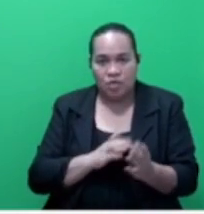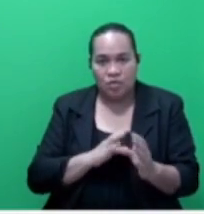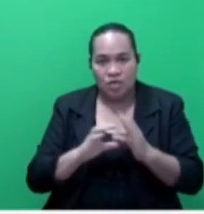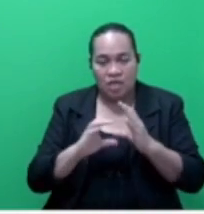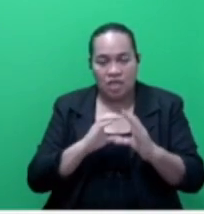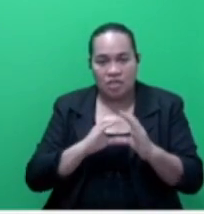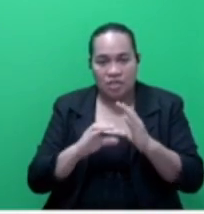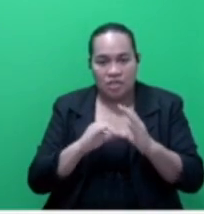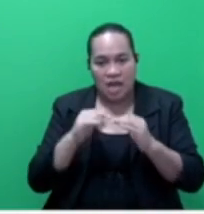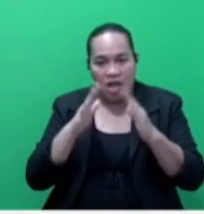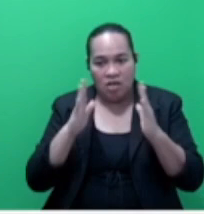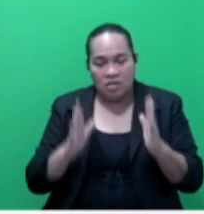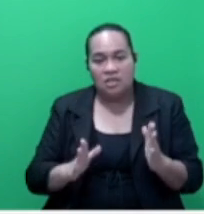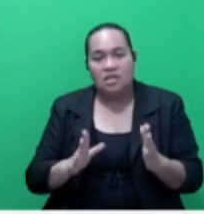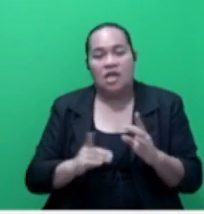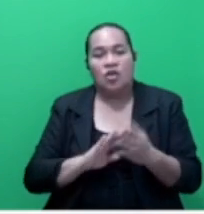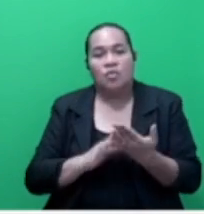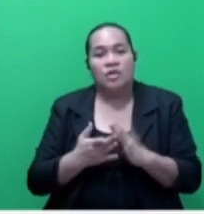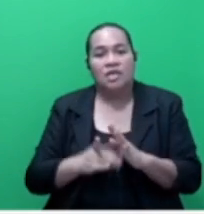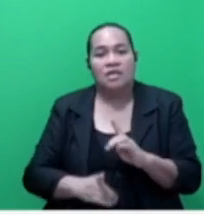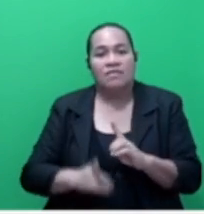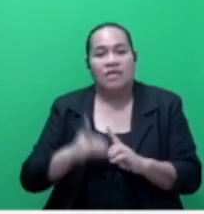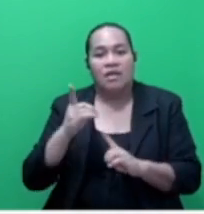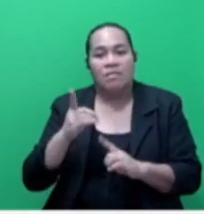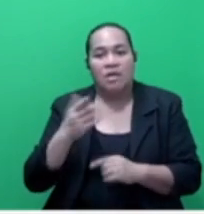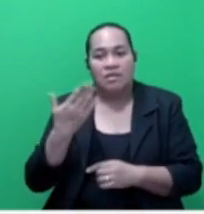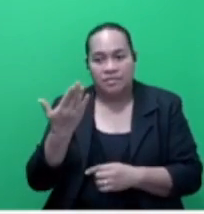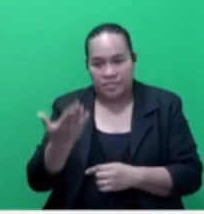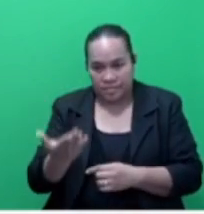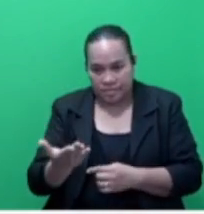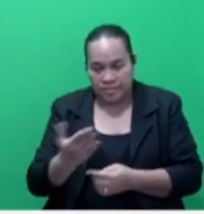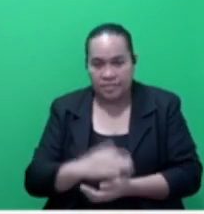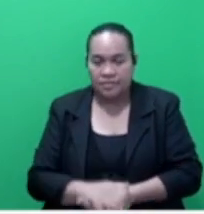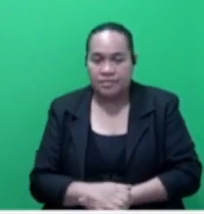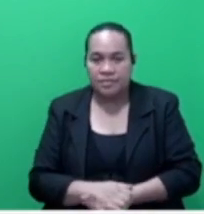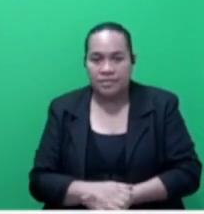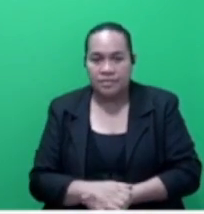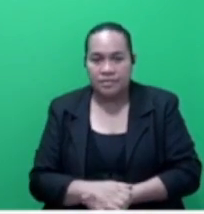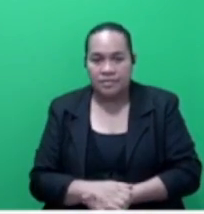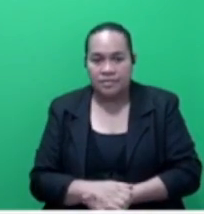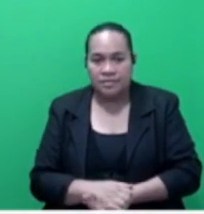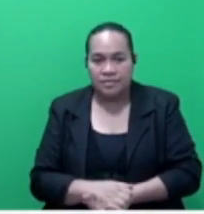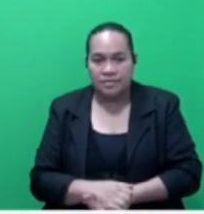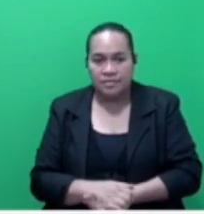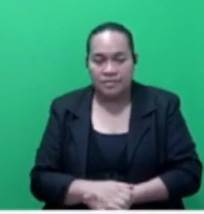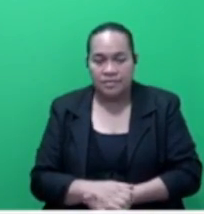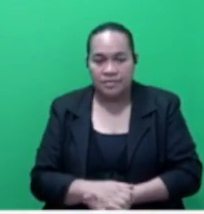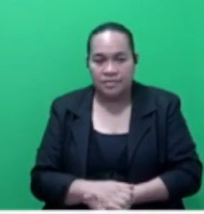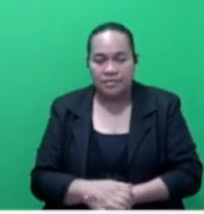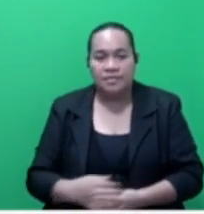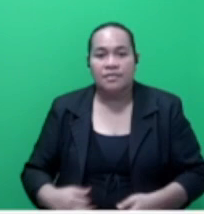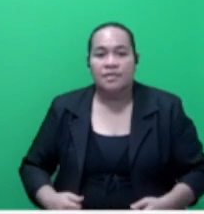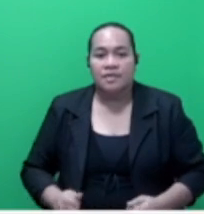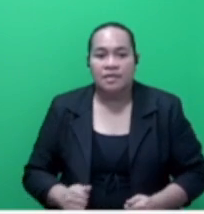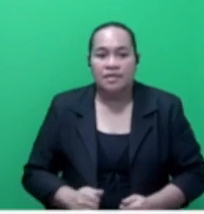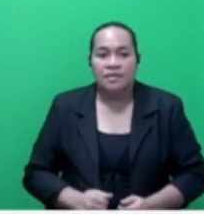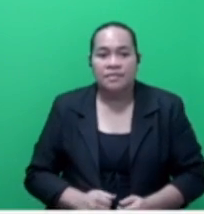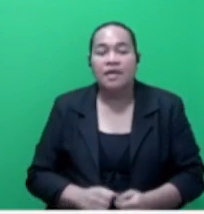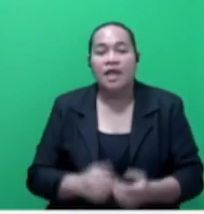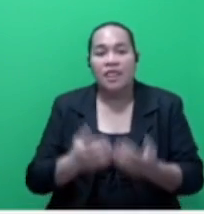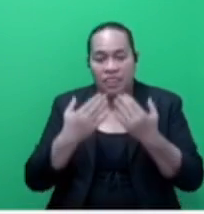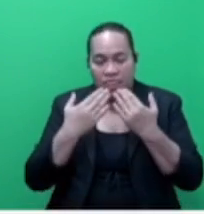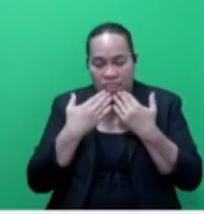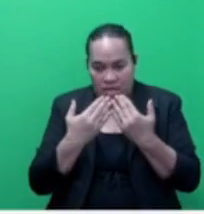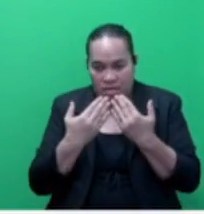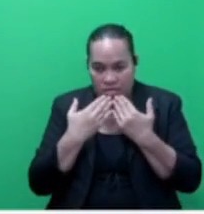Communications, Housing and Community Development, the Honourable Ayaz Said Kayam. You have the floor, sir. Thank you, Mr. Speaker, sir. Mr.